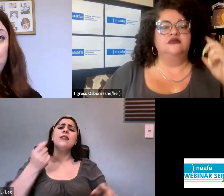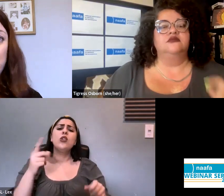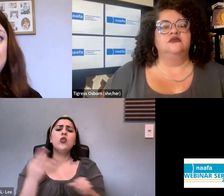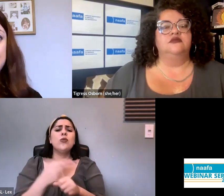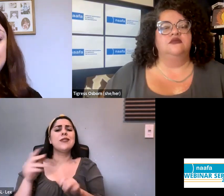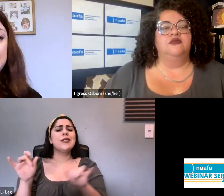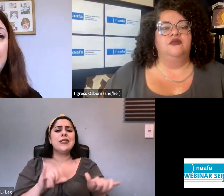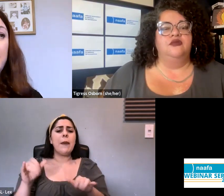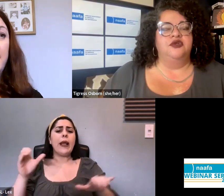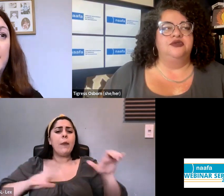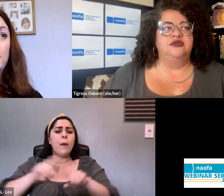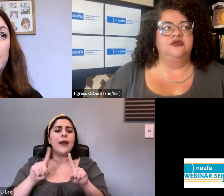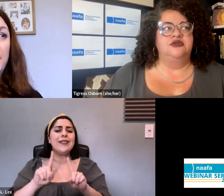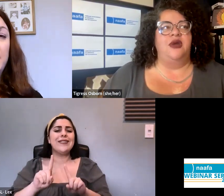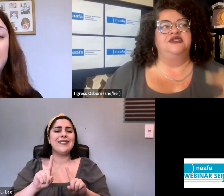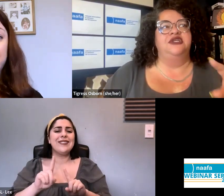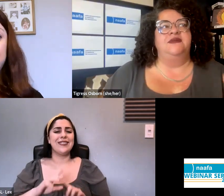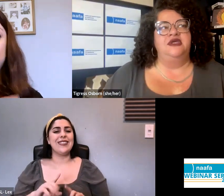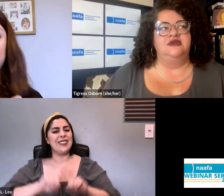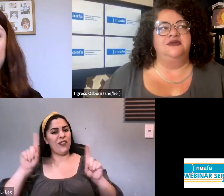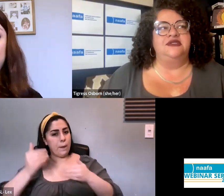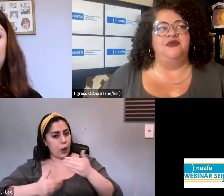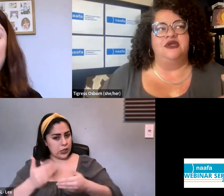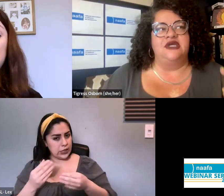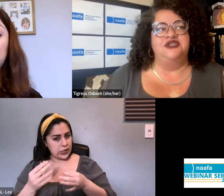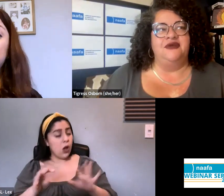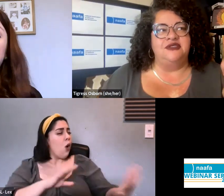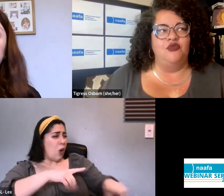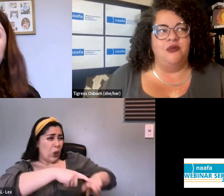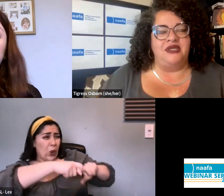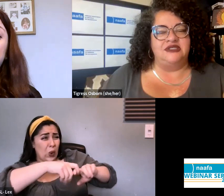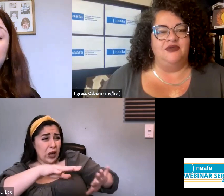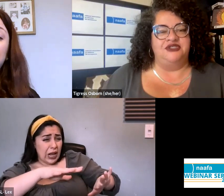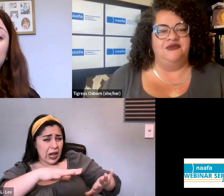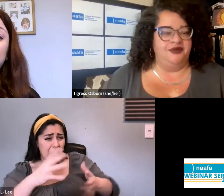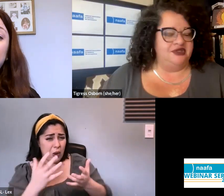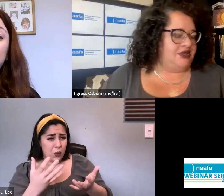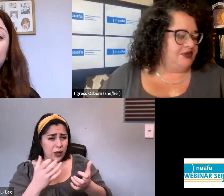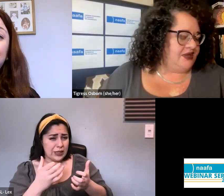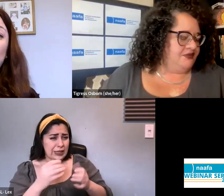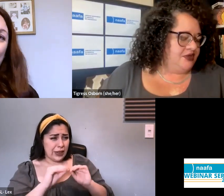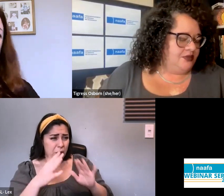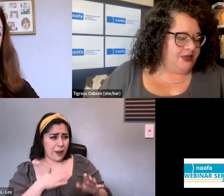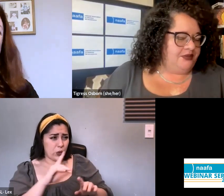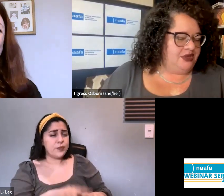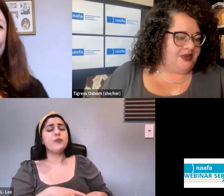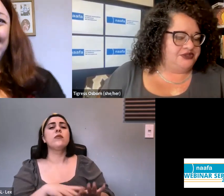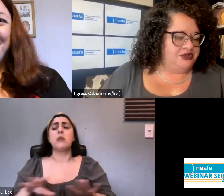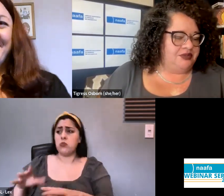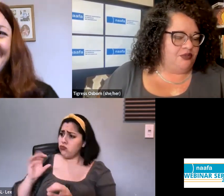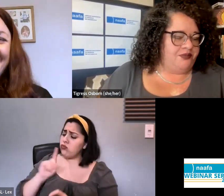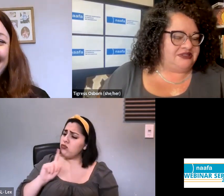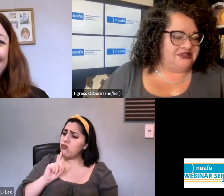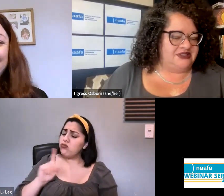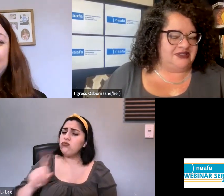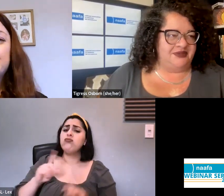two different processes. So actually, let me stop you there because I should have asked a more basic question first, and we might want to go back to a